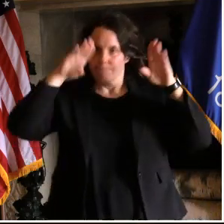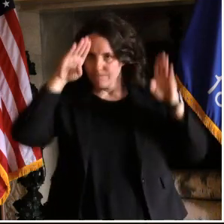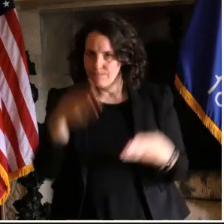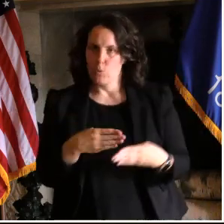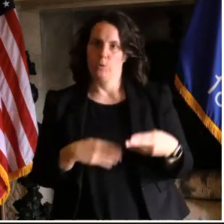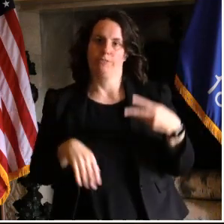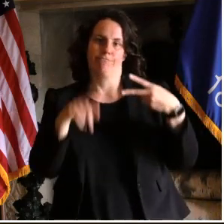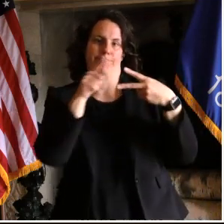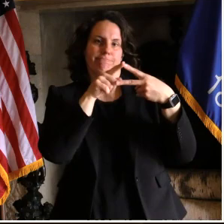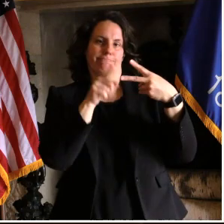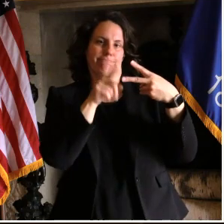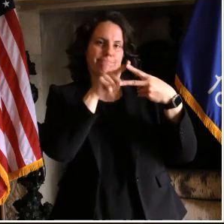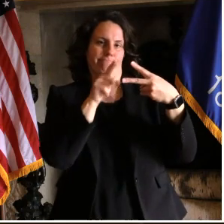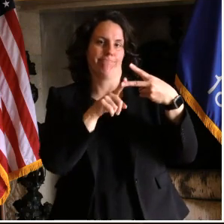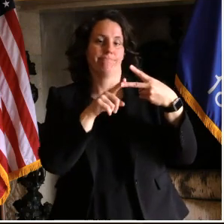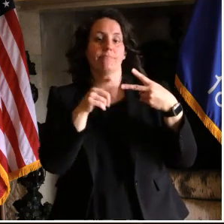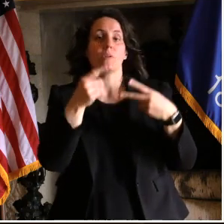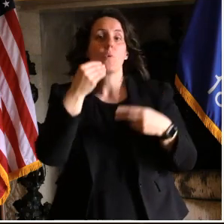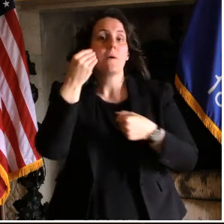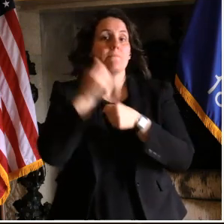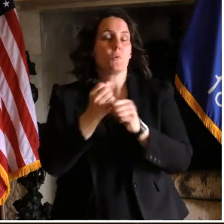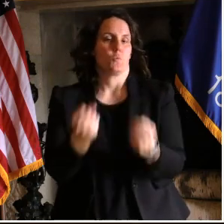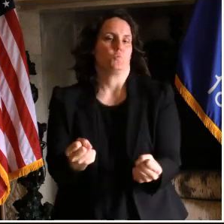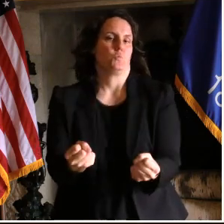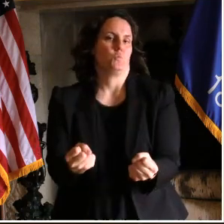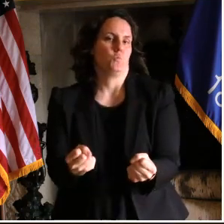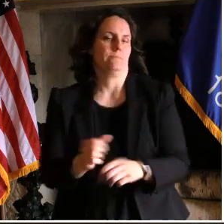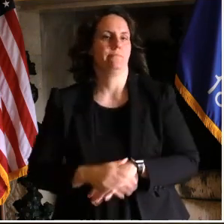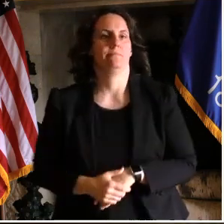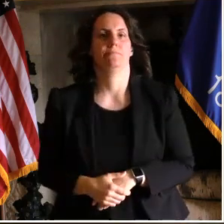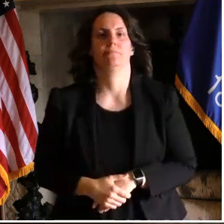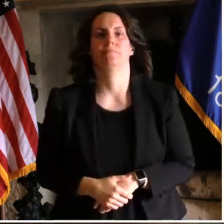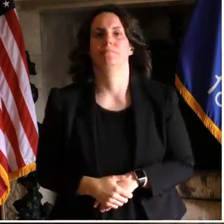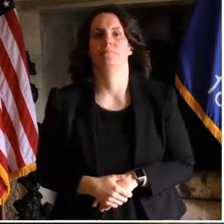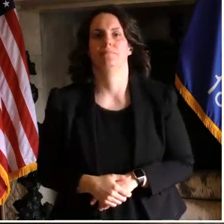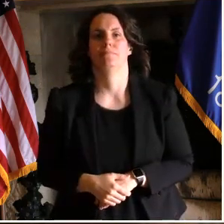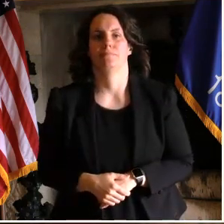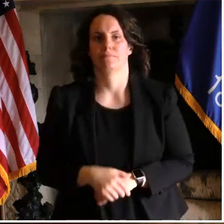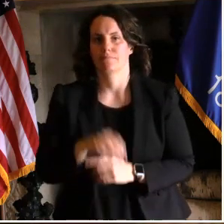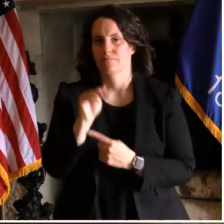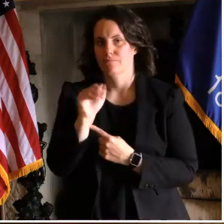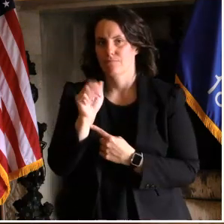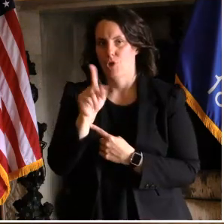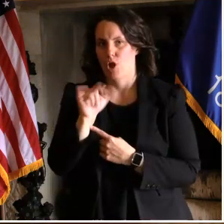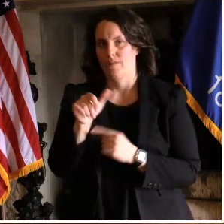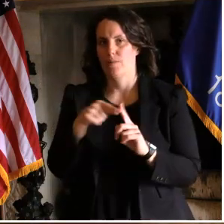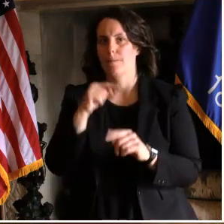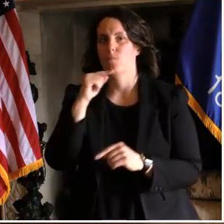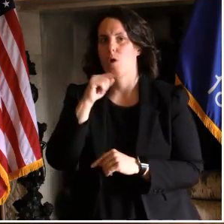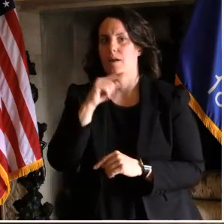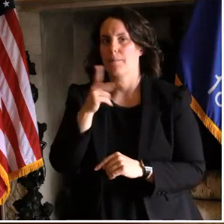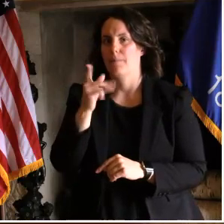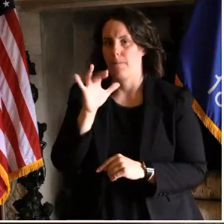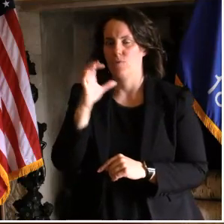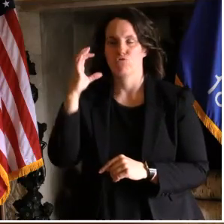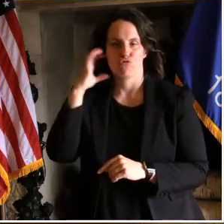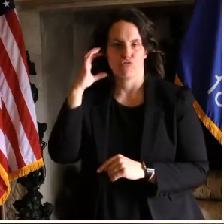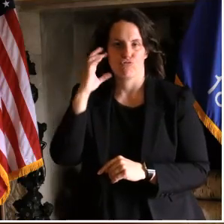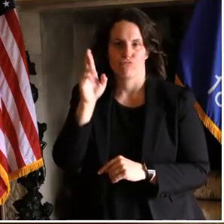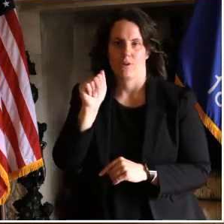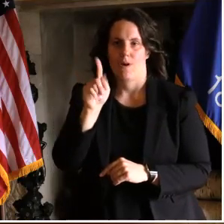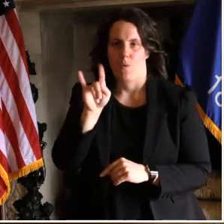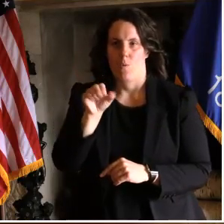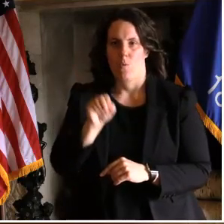as much as we can. Thank you, Amanda. To Marty Michelson from Milwaukee Public Radio. Marty? Actually, this